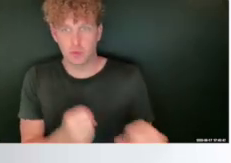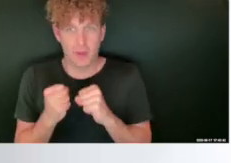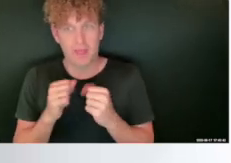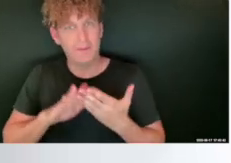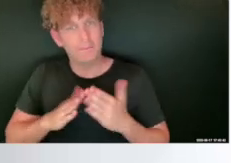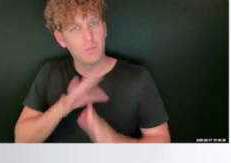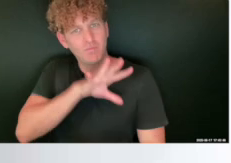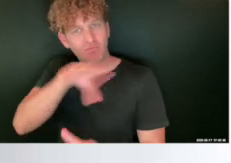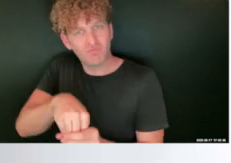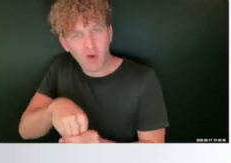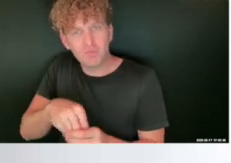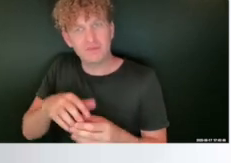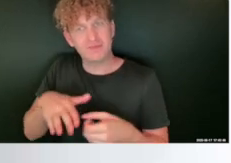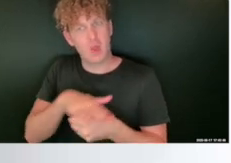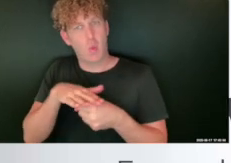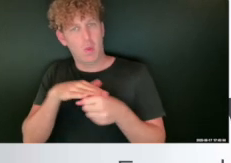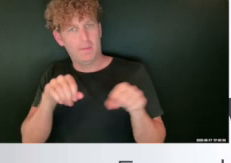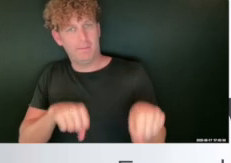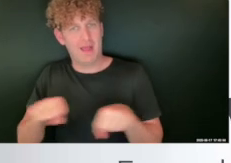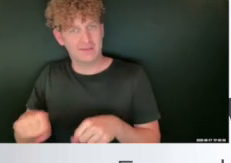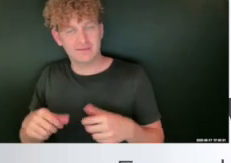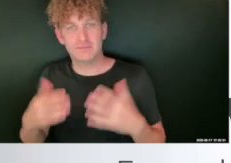Project. Next slide, please.